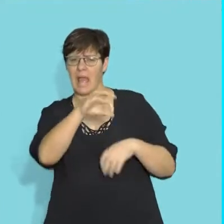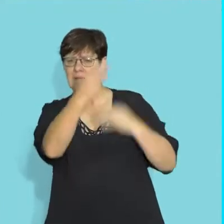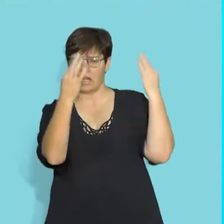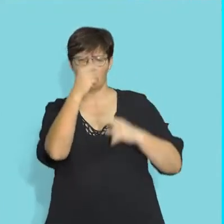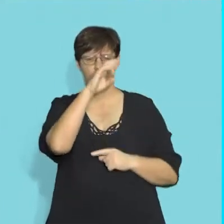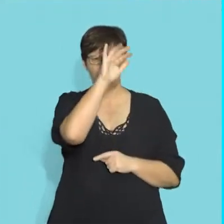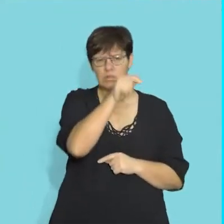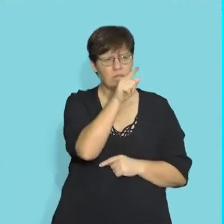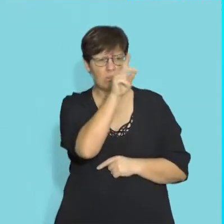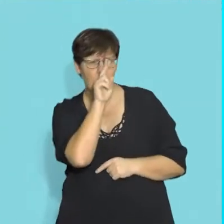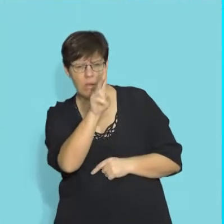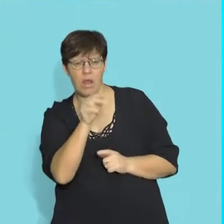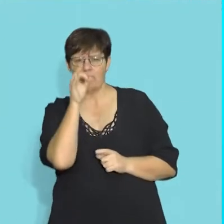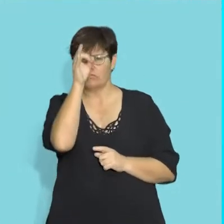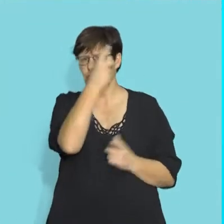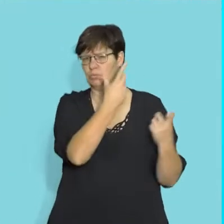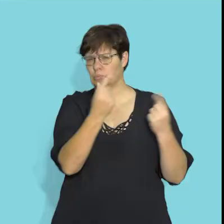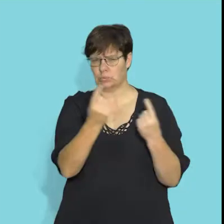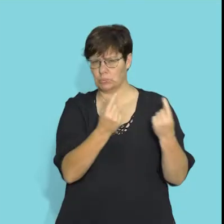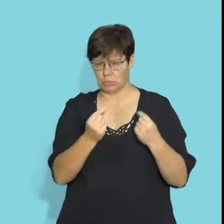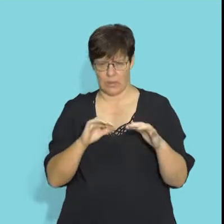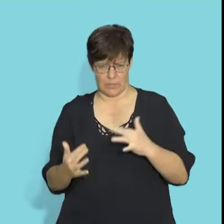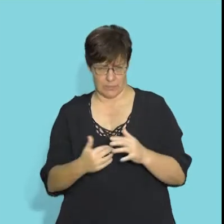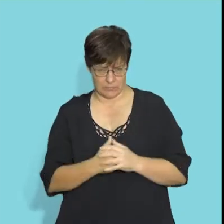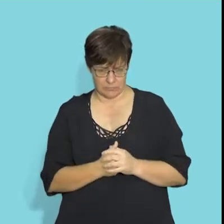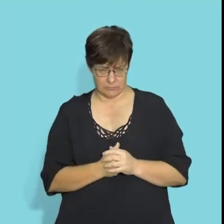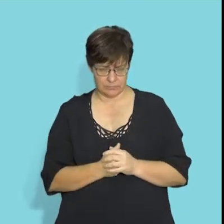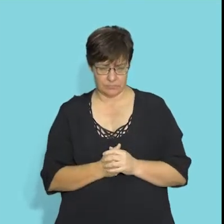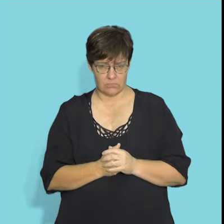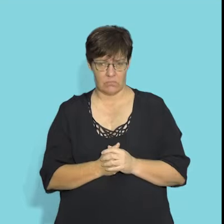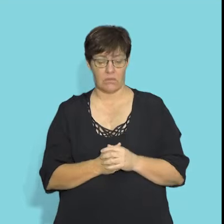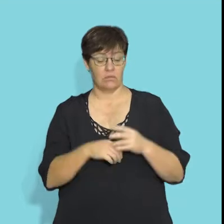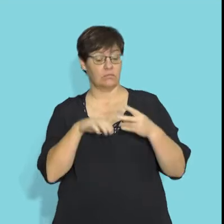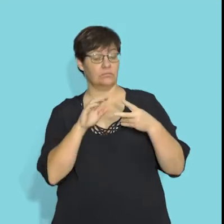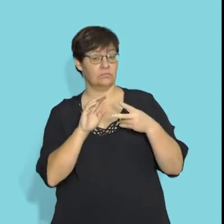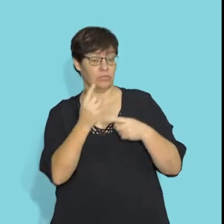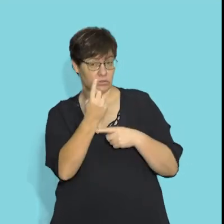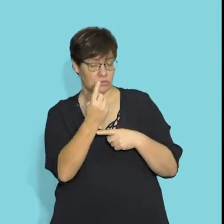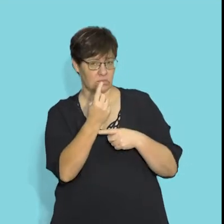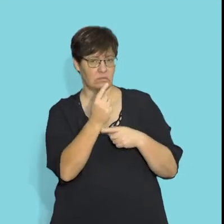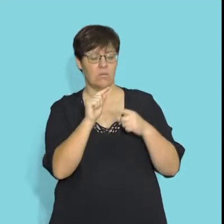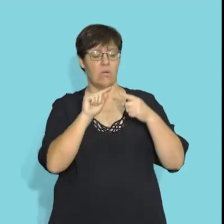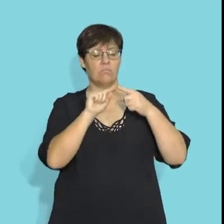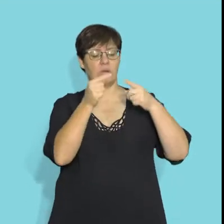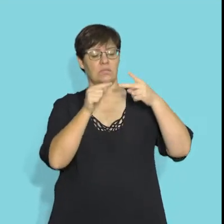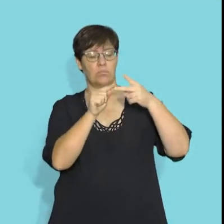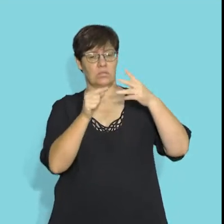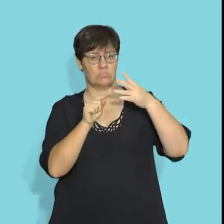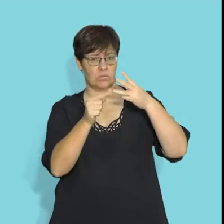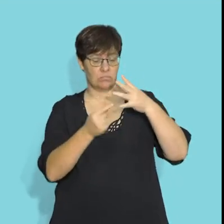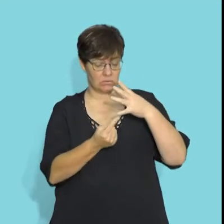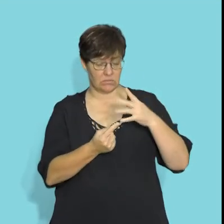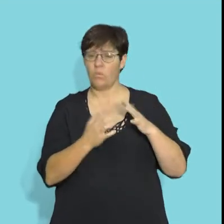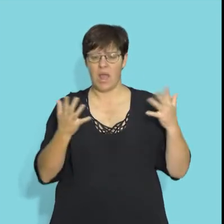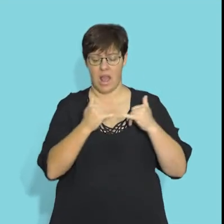that going forward. So the first thing that we're going to be talking about is points on a straight line. Now,